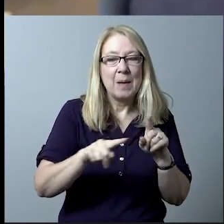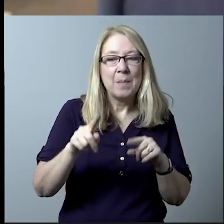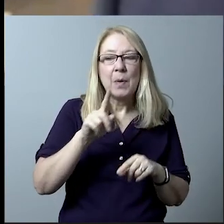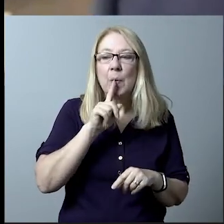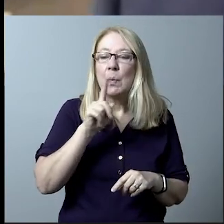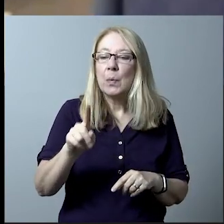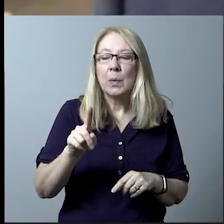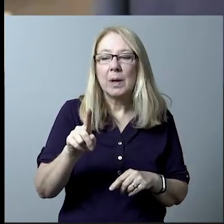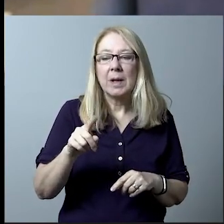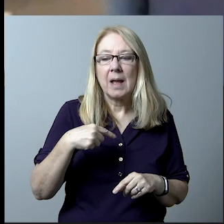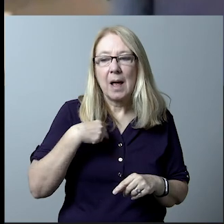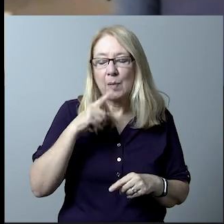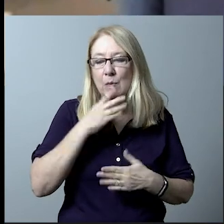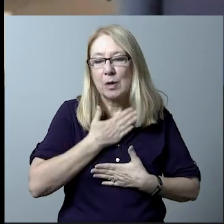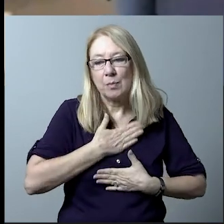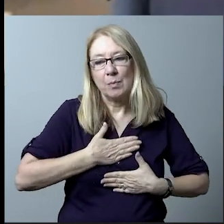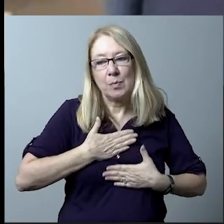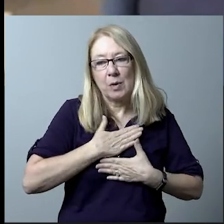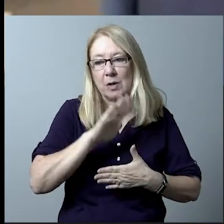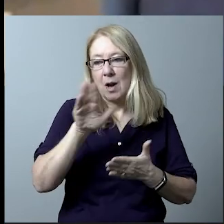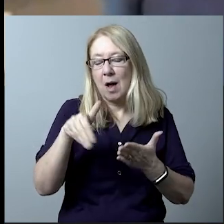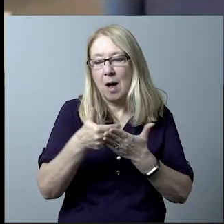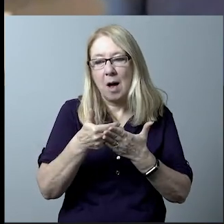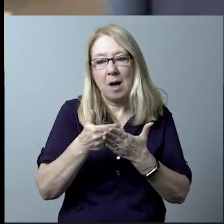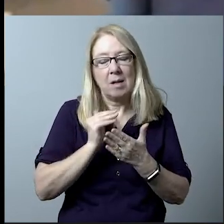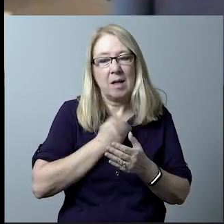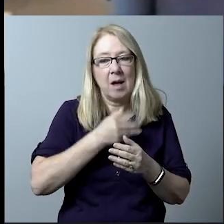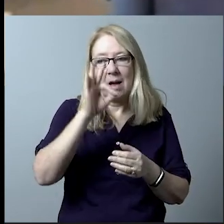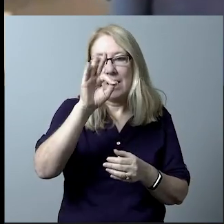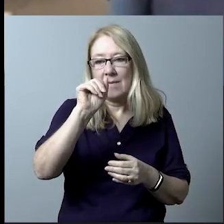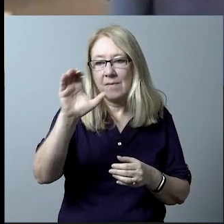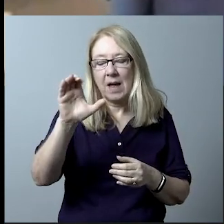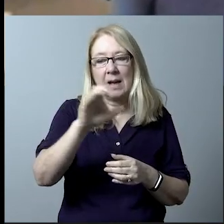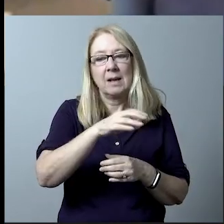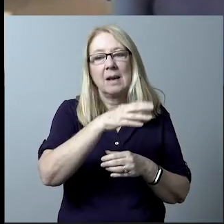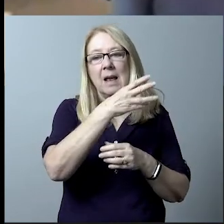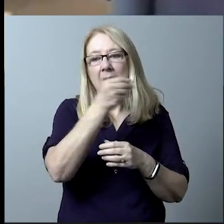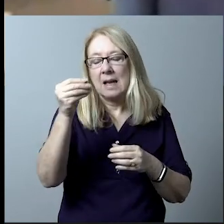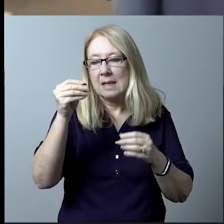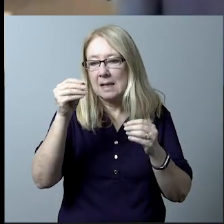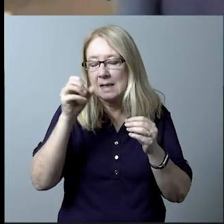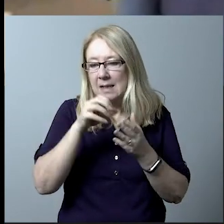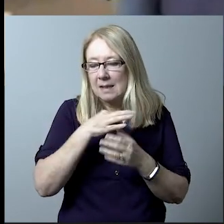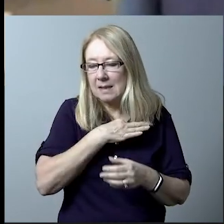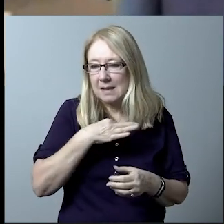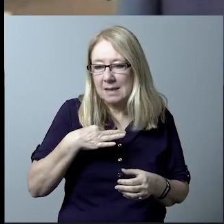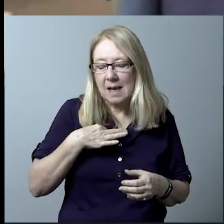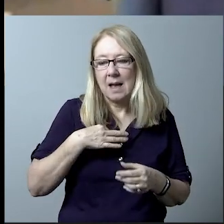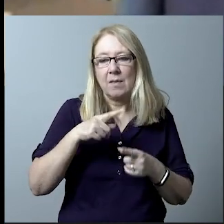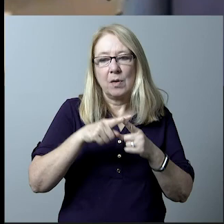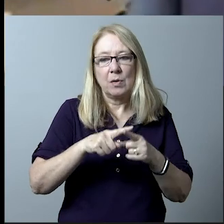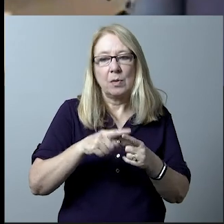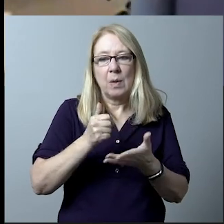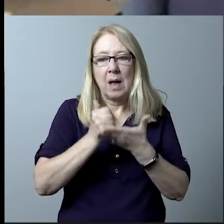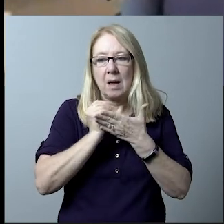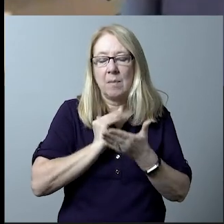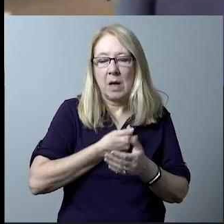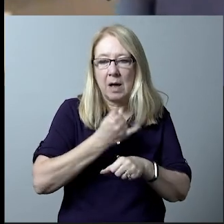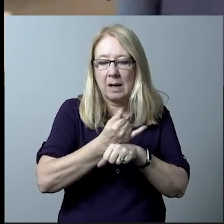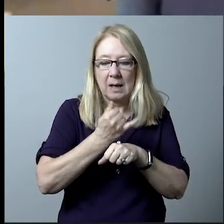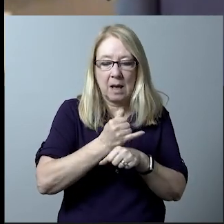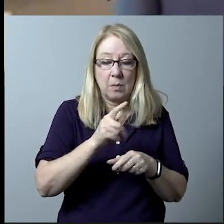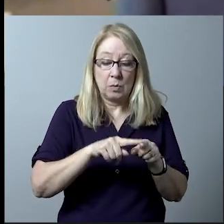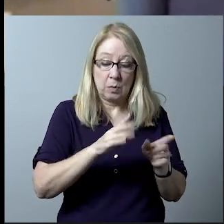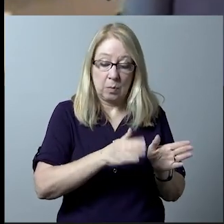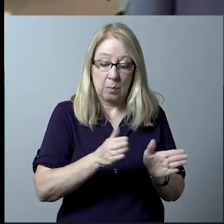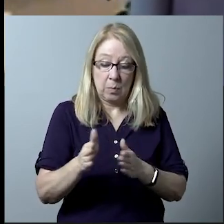Aiden. But really, I'm deeply appreciative of all the work our faculty and staff are engaged in helping this